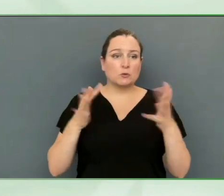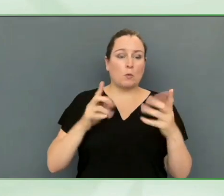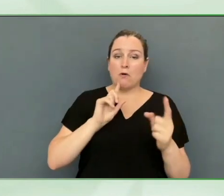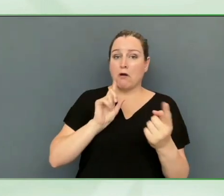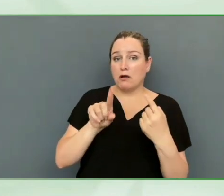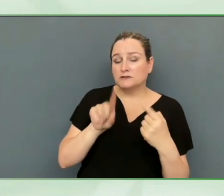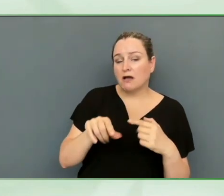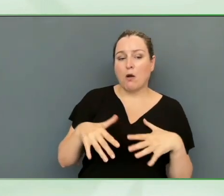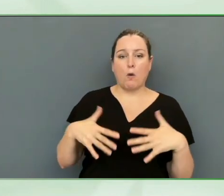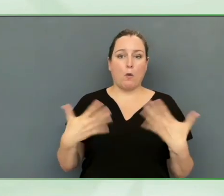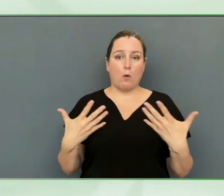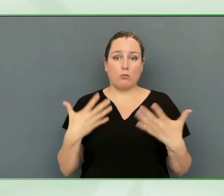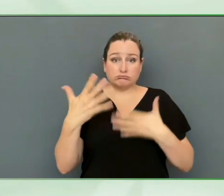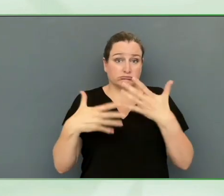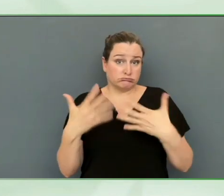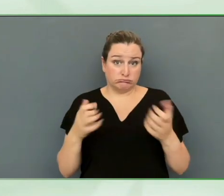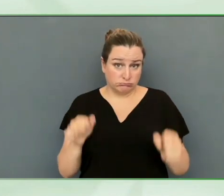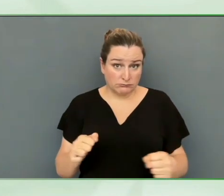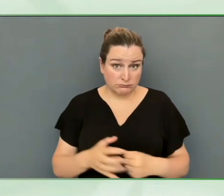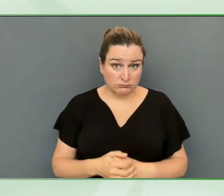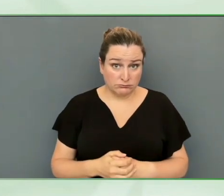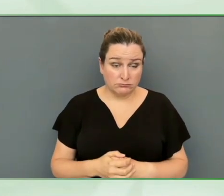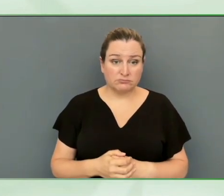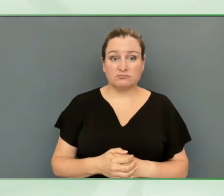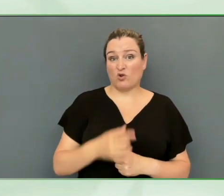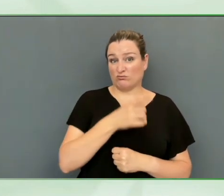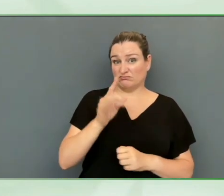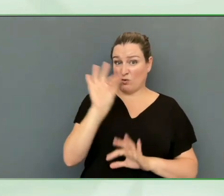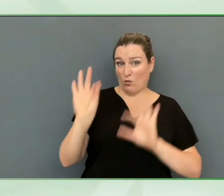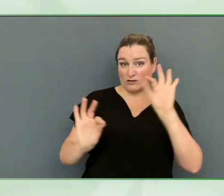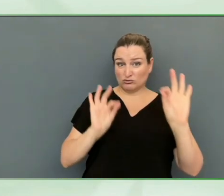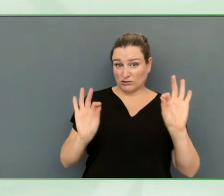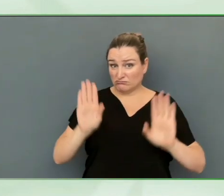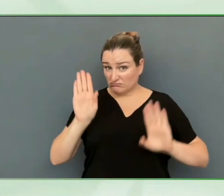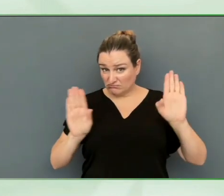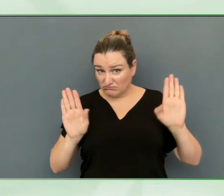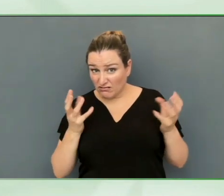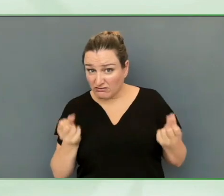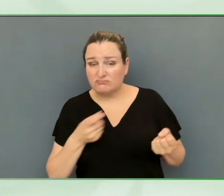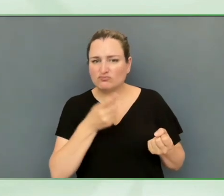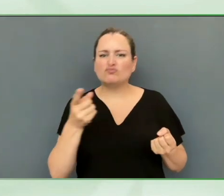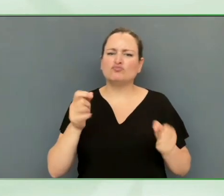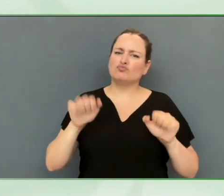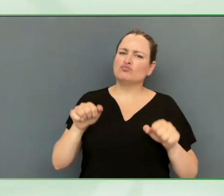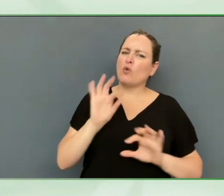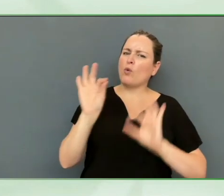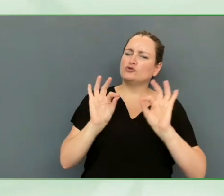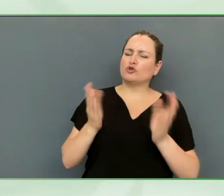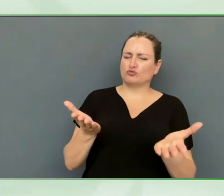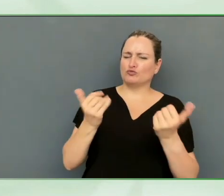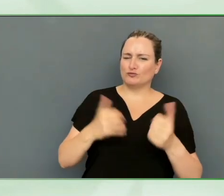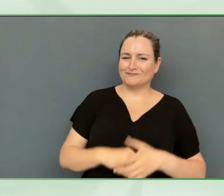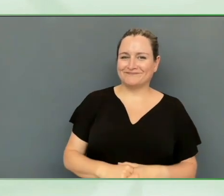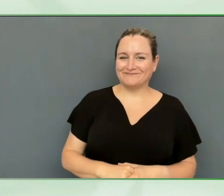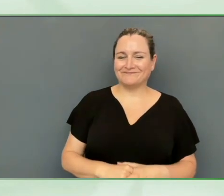that you would like to share, now would be a good opportunity. Or Stefan, if you want to ask a question. Yeah, can I ask a question, Sure, Sachin, to the audience? Because we have all